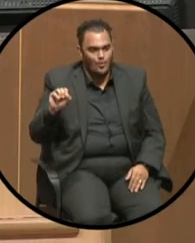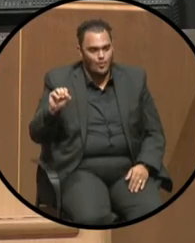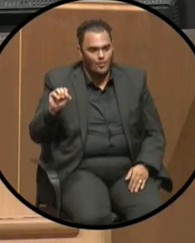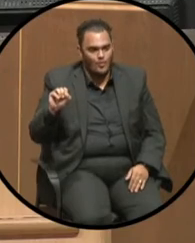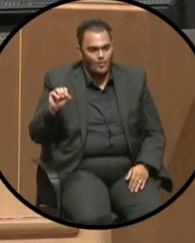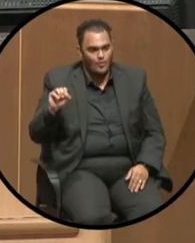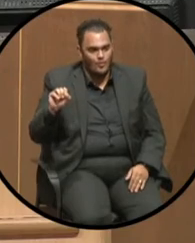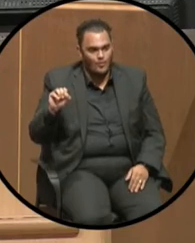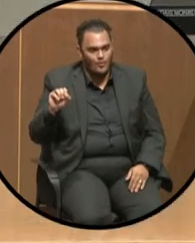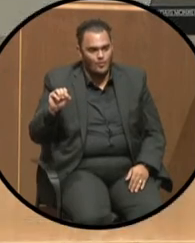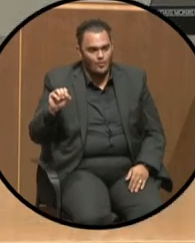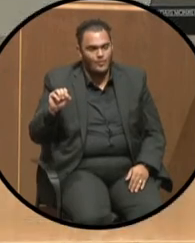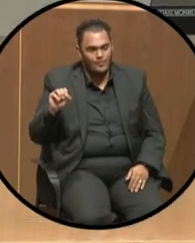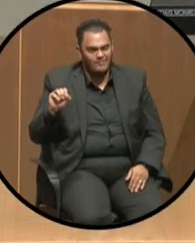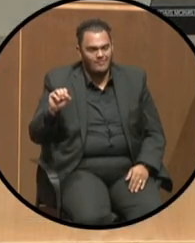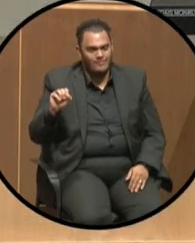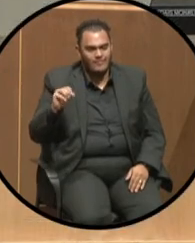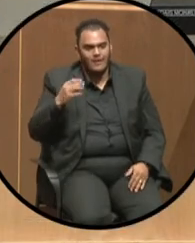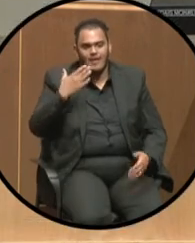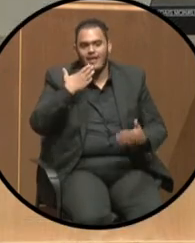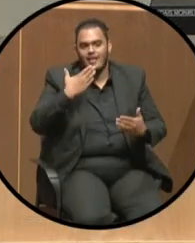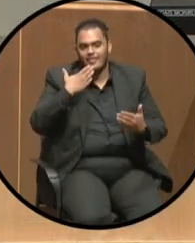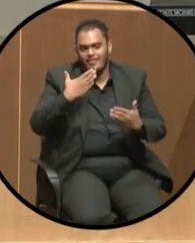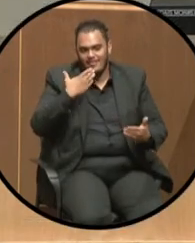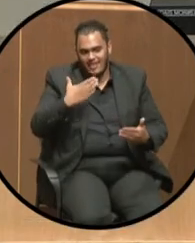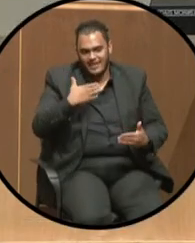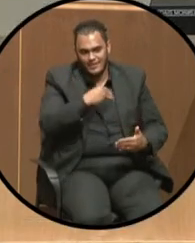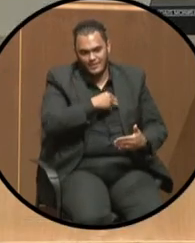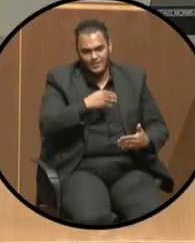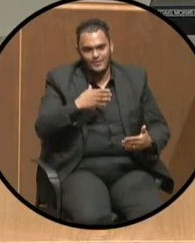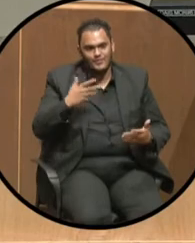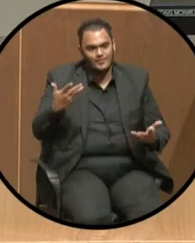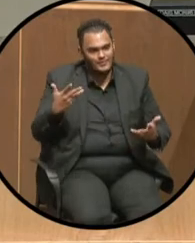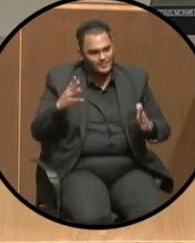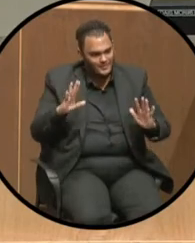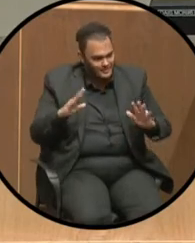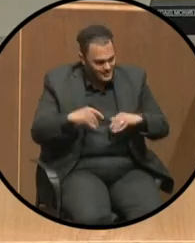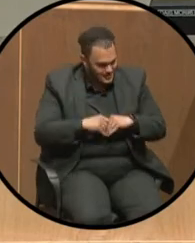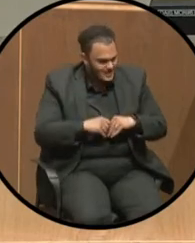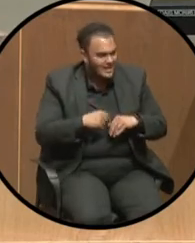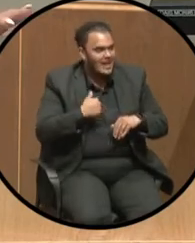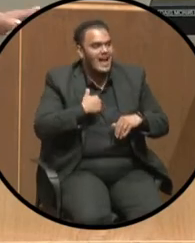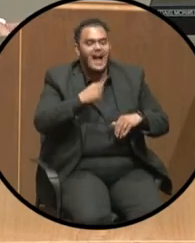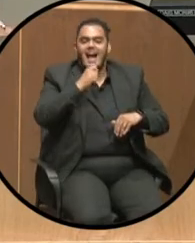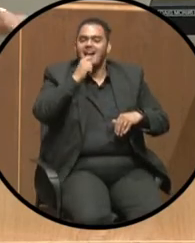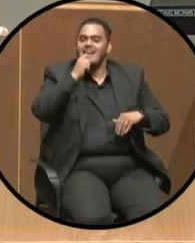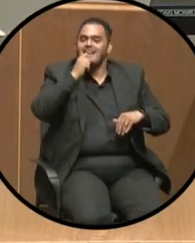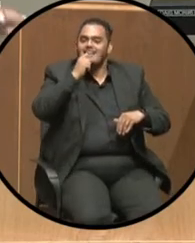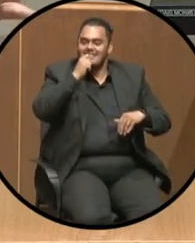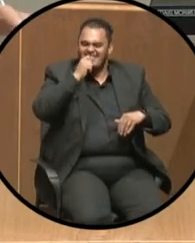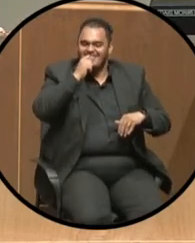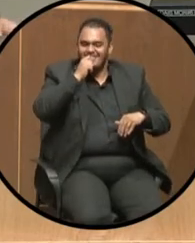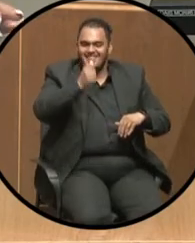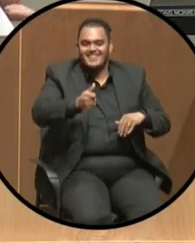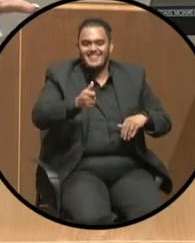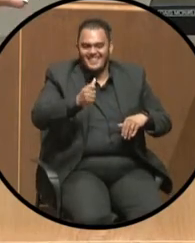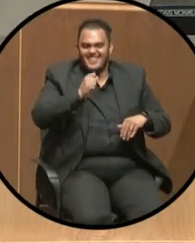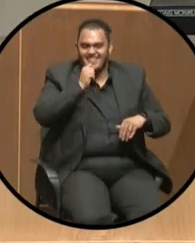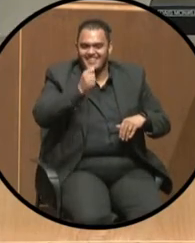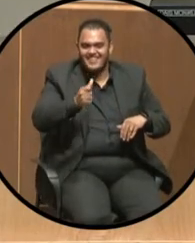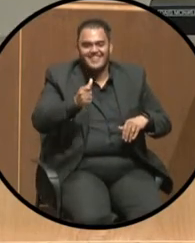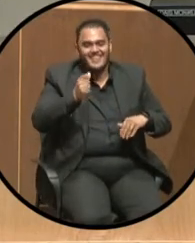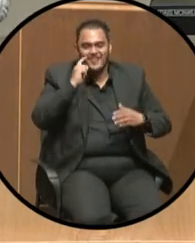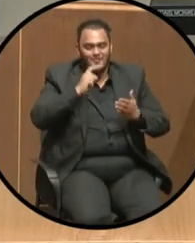Thank you. Thank you, Madam Chair. When I pushed my button, I didn't realize I would be number one. Yeah. Member Castor-Dental is number